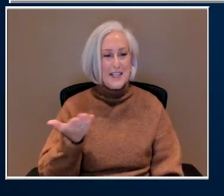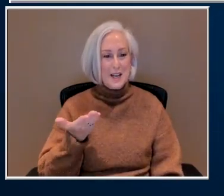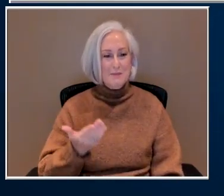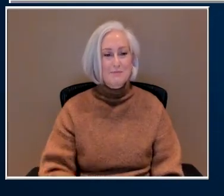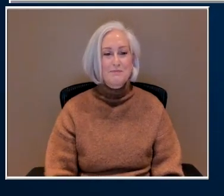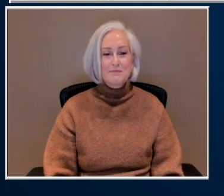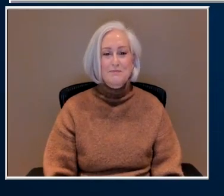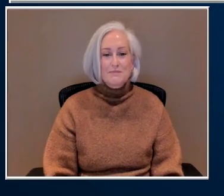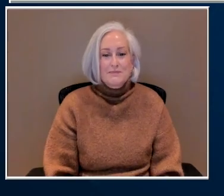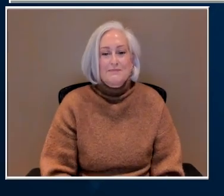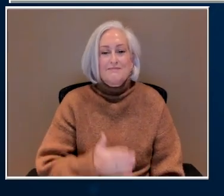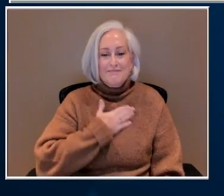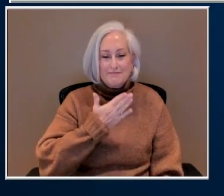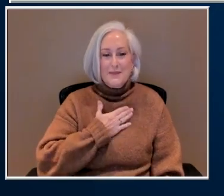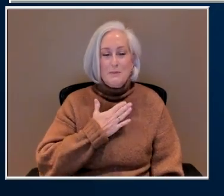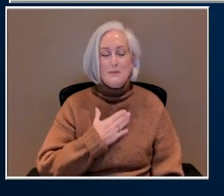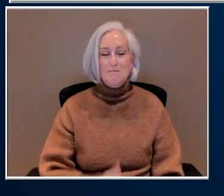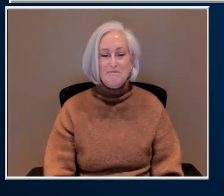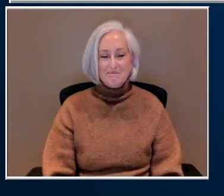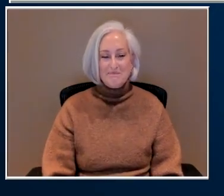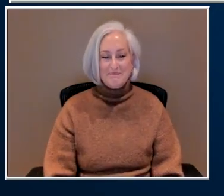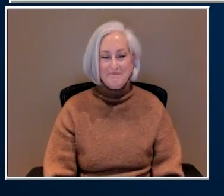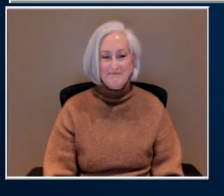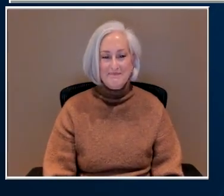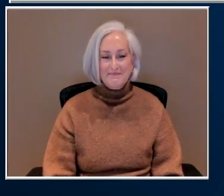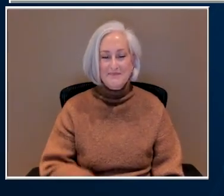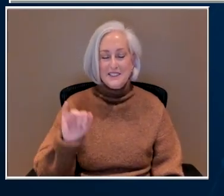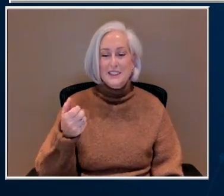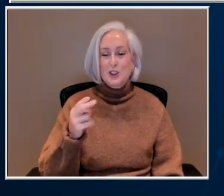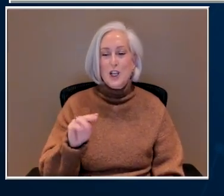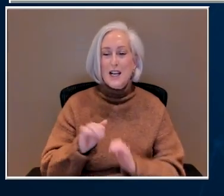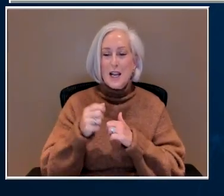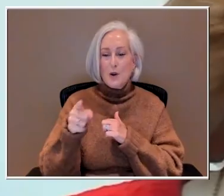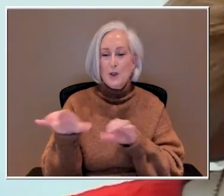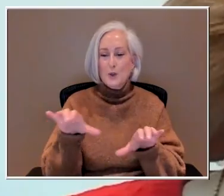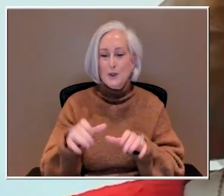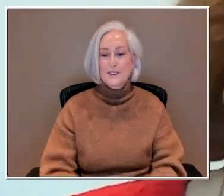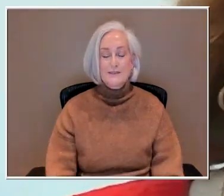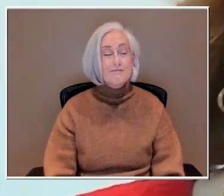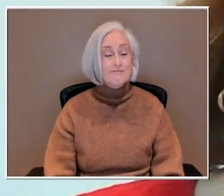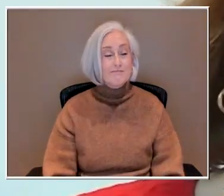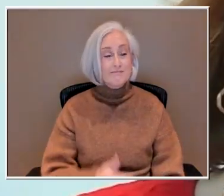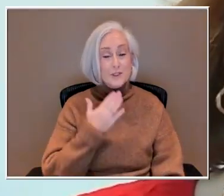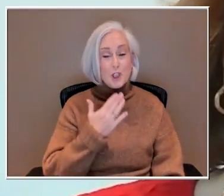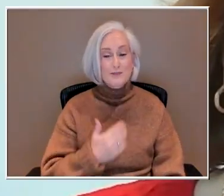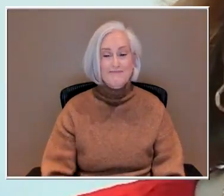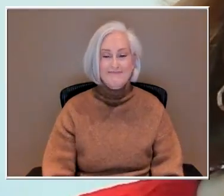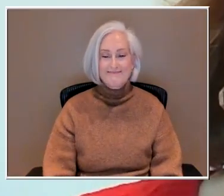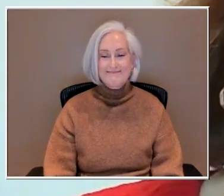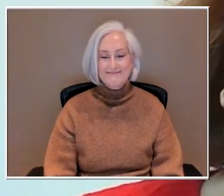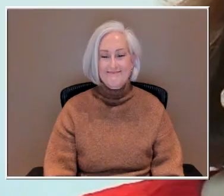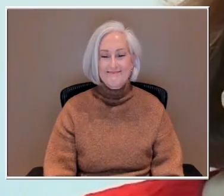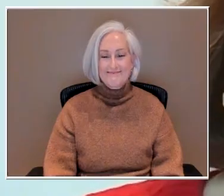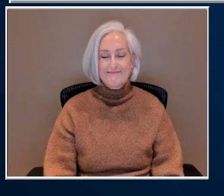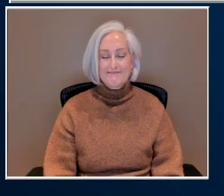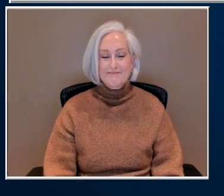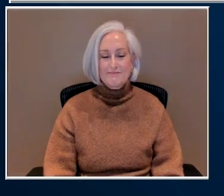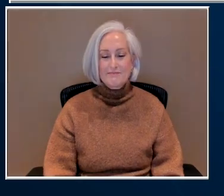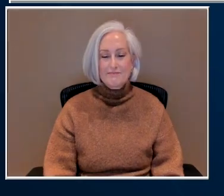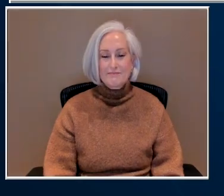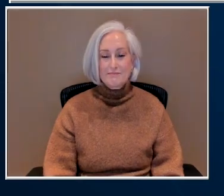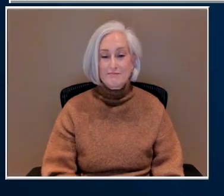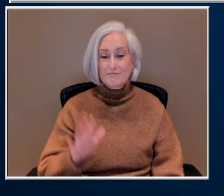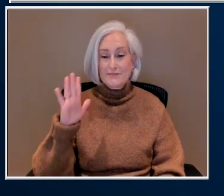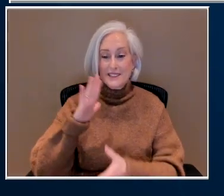so glad. I'm so glad. John, how are you doing today? I'm doing good. So, a senior in high